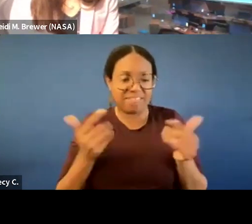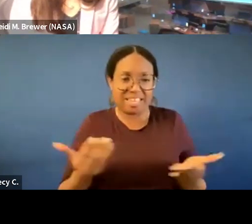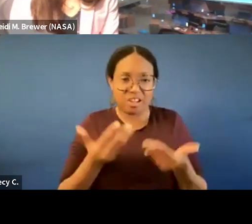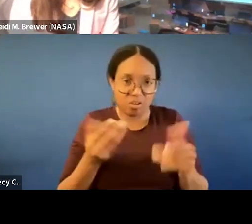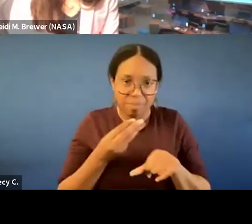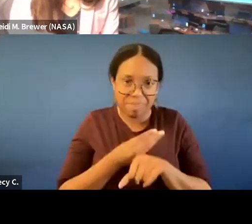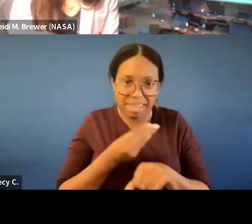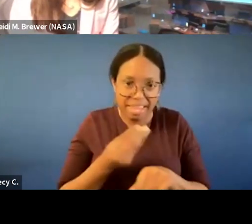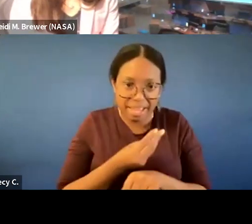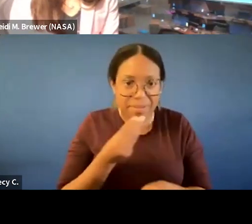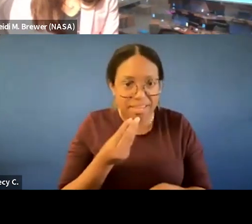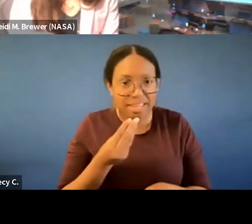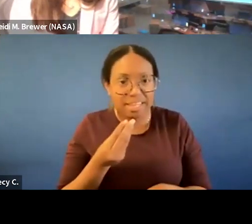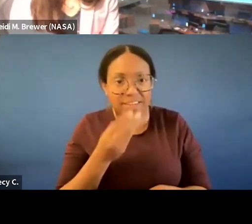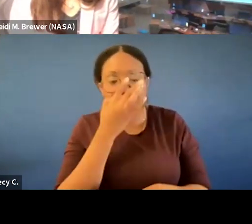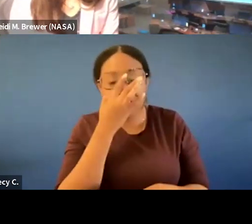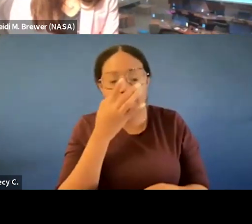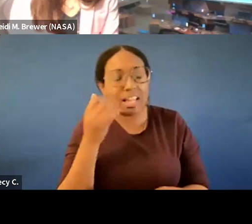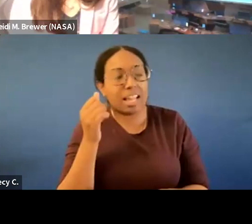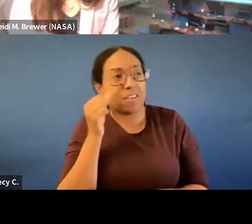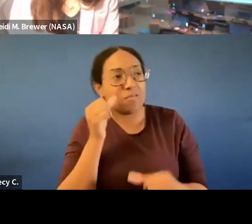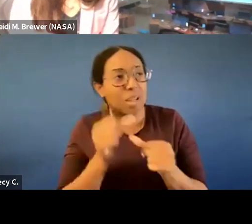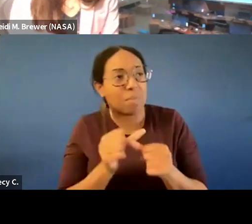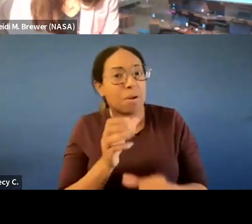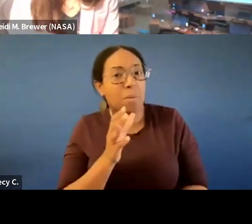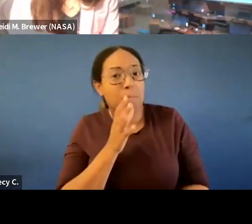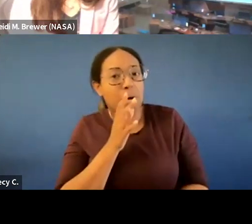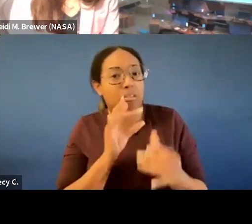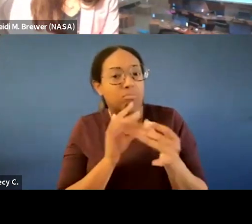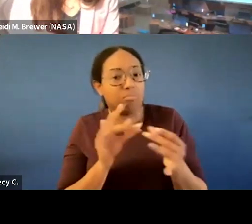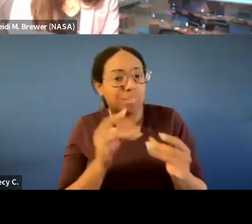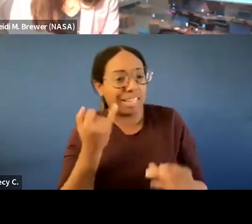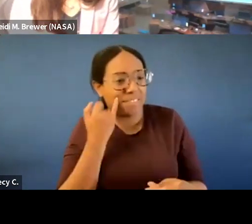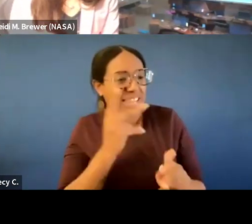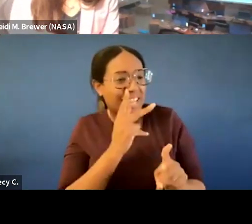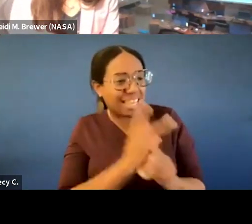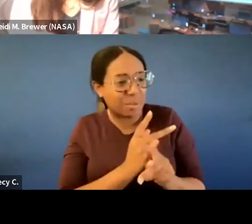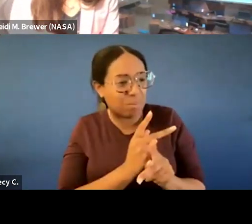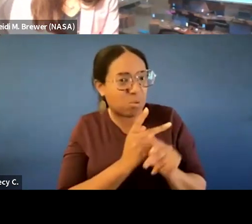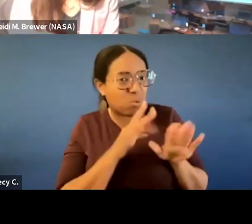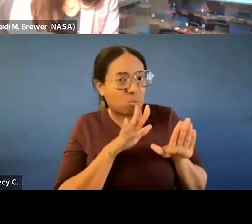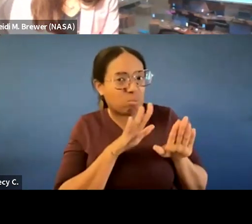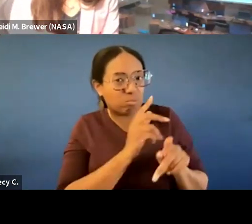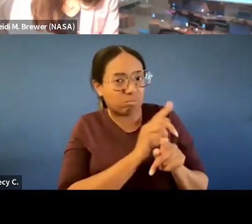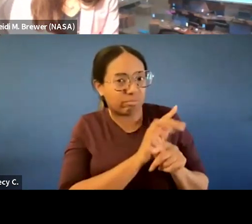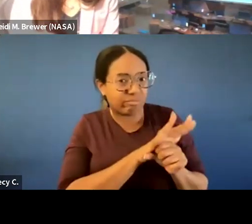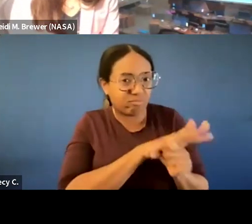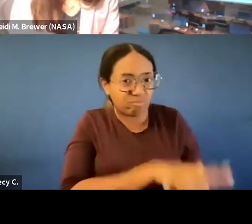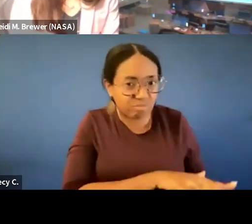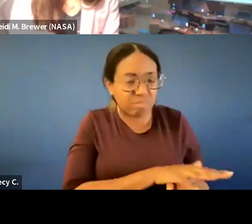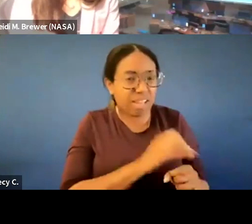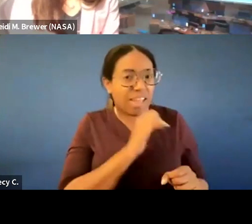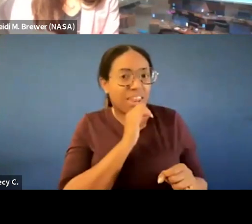Tracy, if they can keep you uneducated, they can control you. And I never knew what that was or who they were until I had children of my